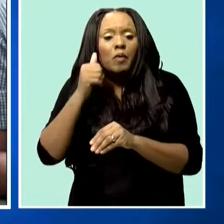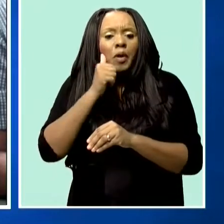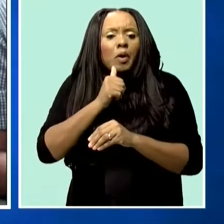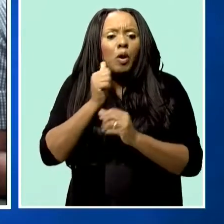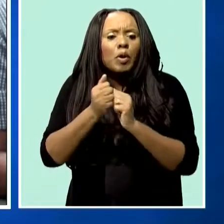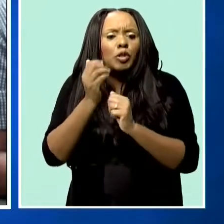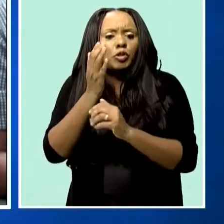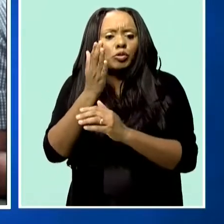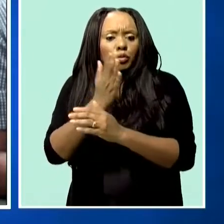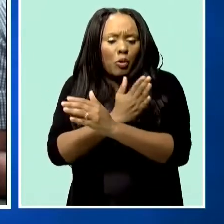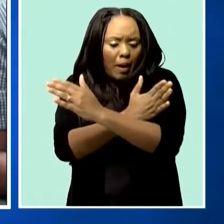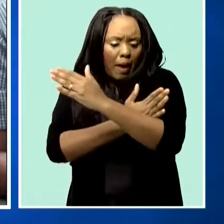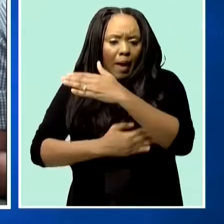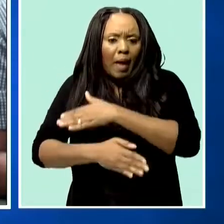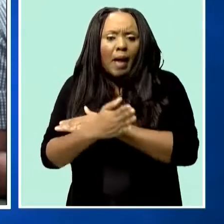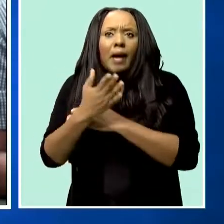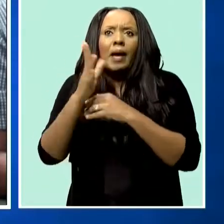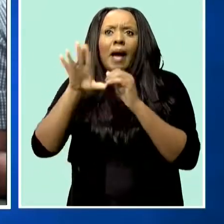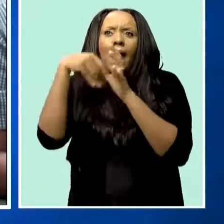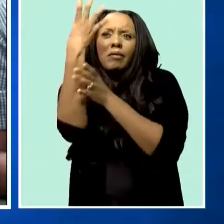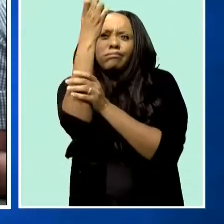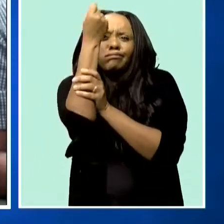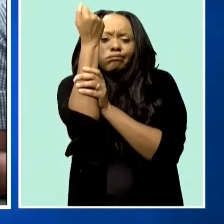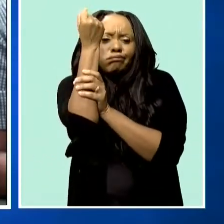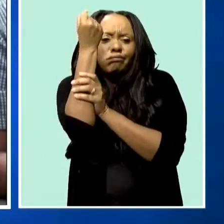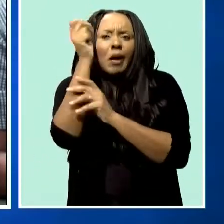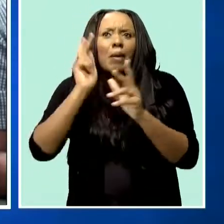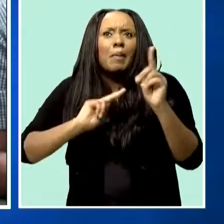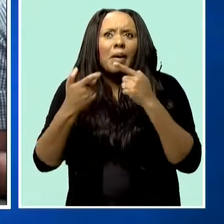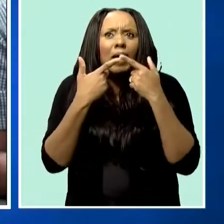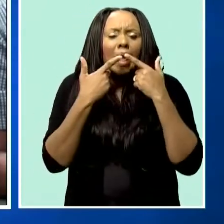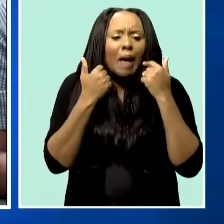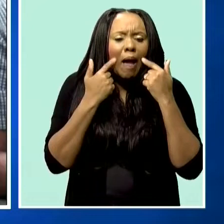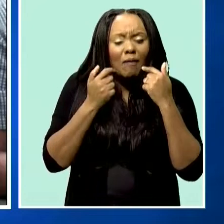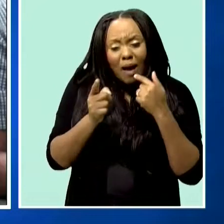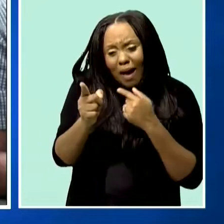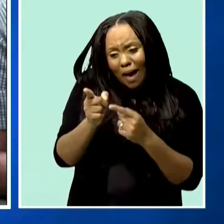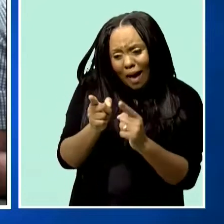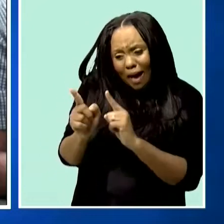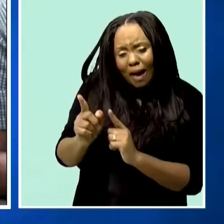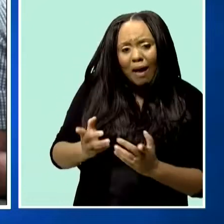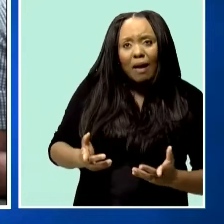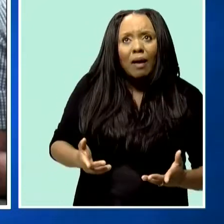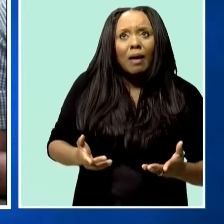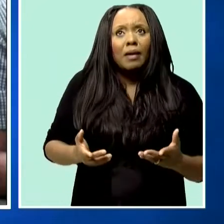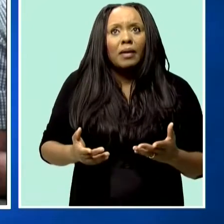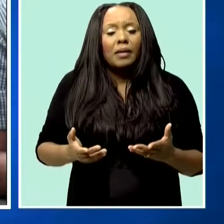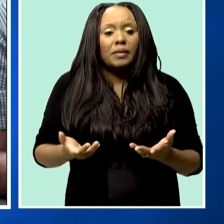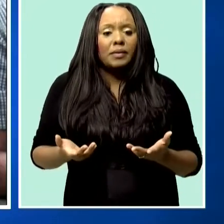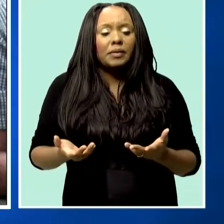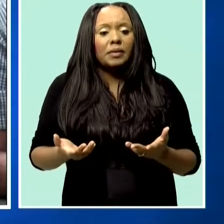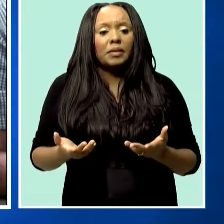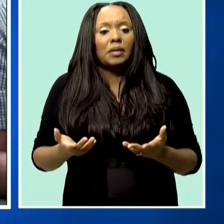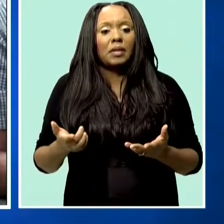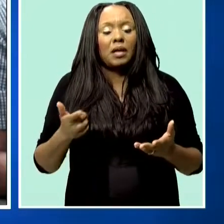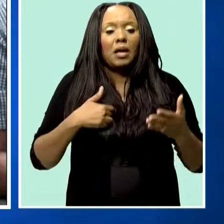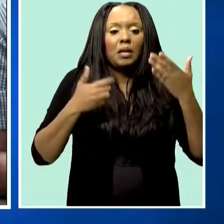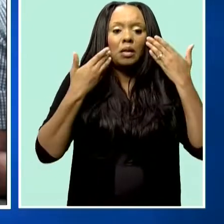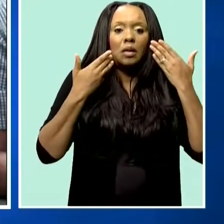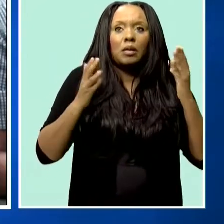in the bus, the thing that hangs down. Her hands got caught up, and people just burst out laughing in the bus. Now, I don't know what kind